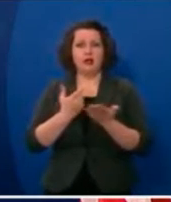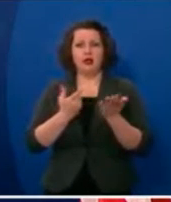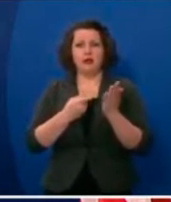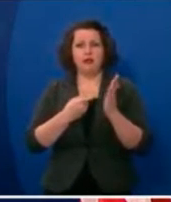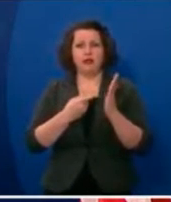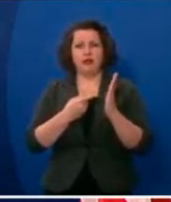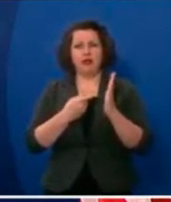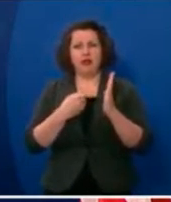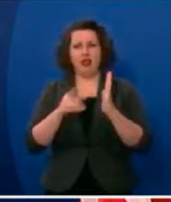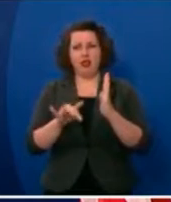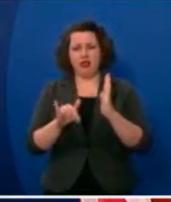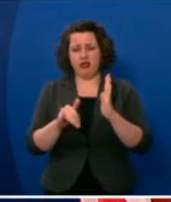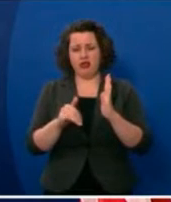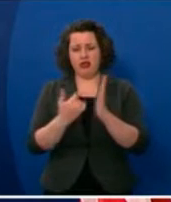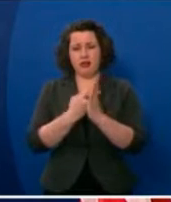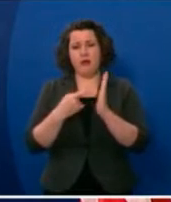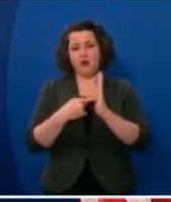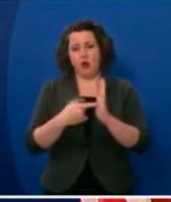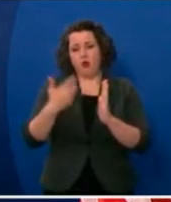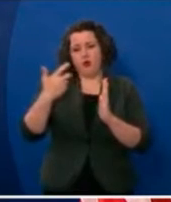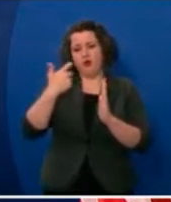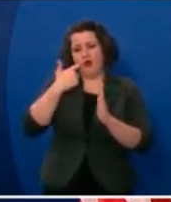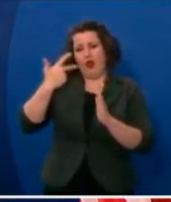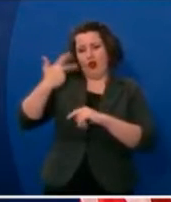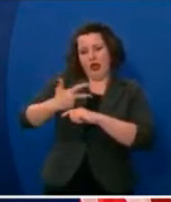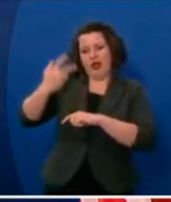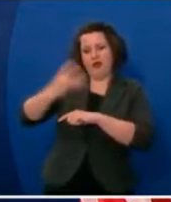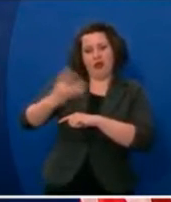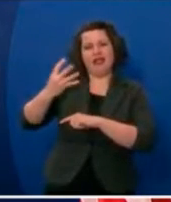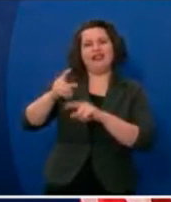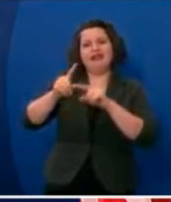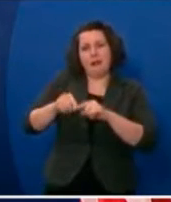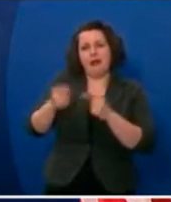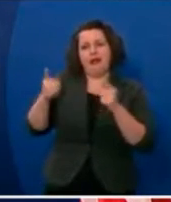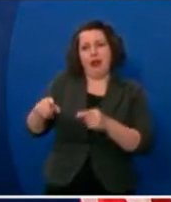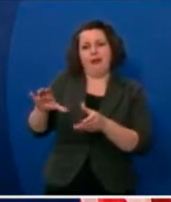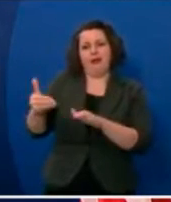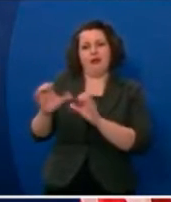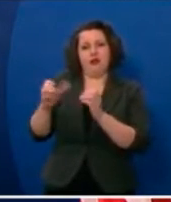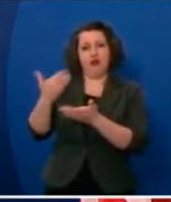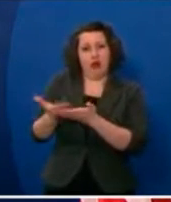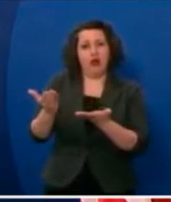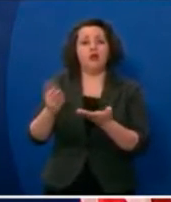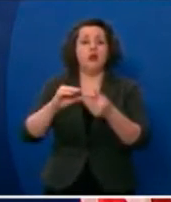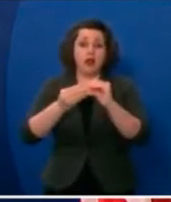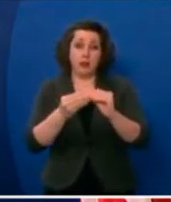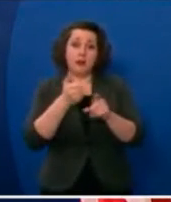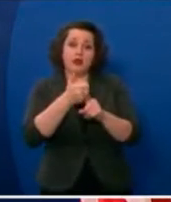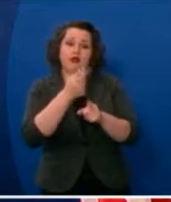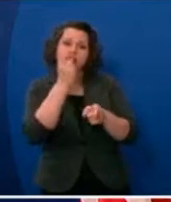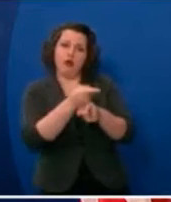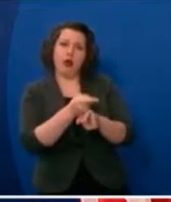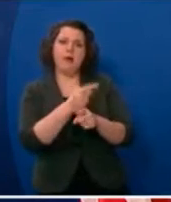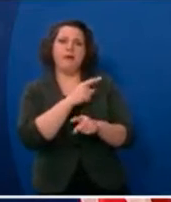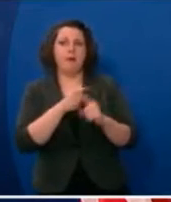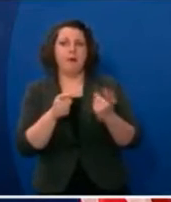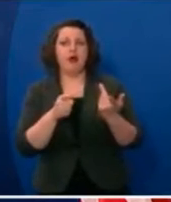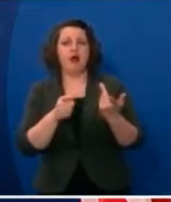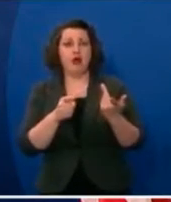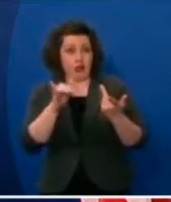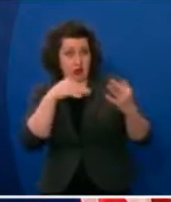the previous 3 to 4 days, depending on when it comes in. So the number is right. You will just continue to see. Am